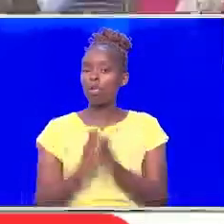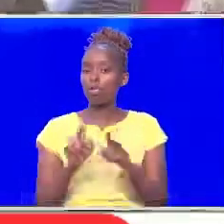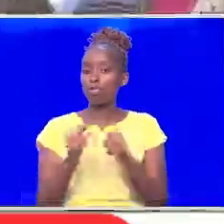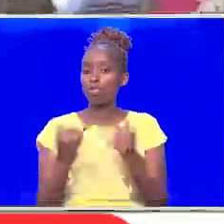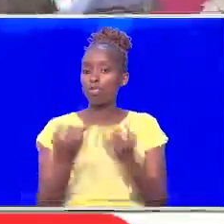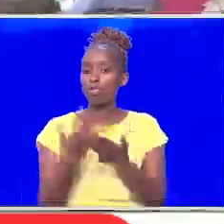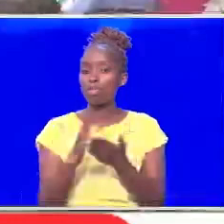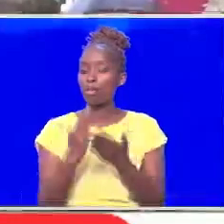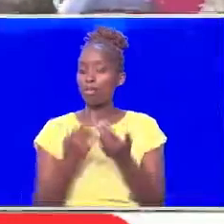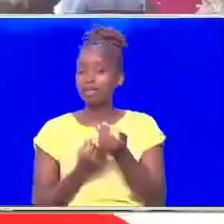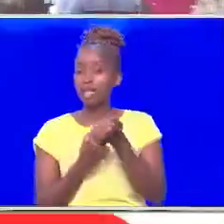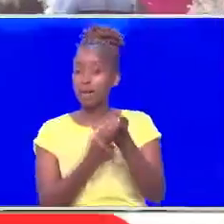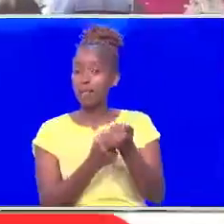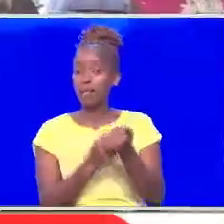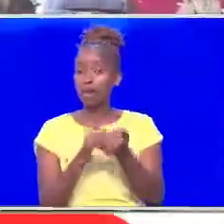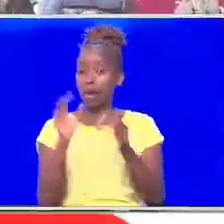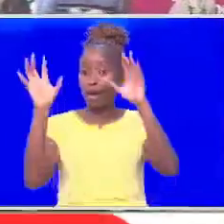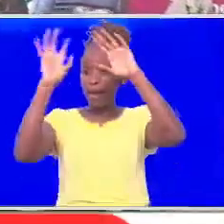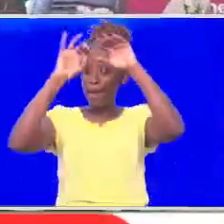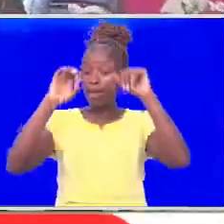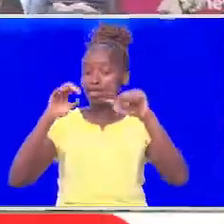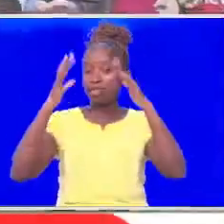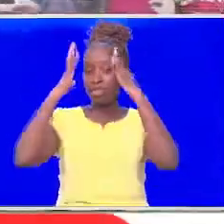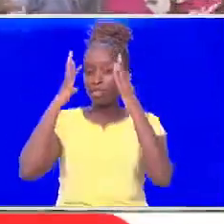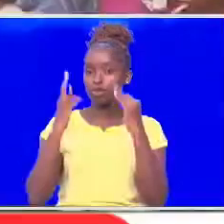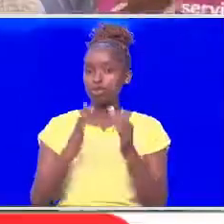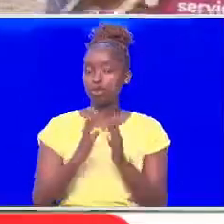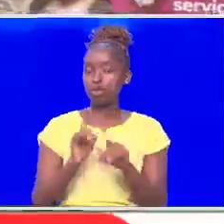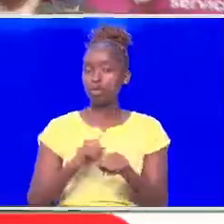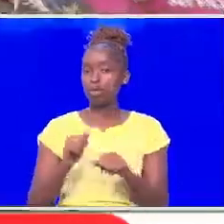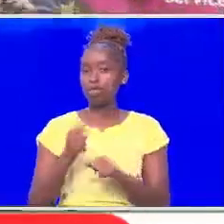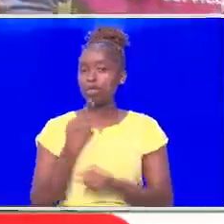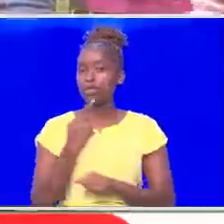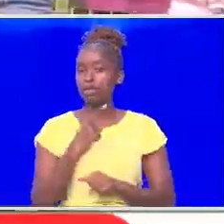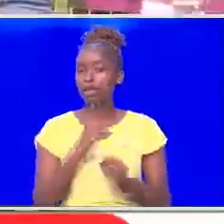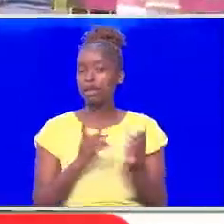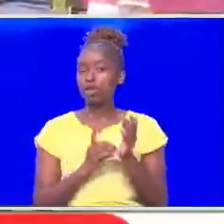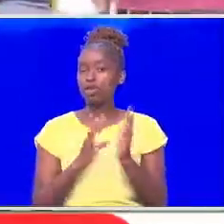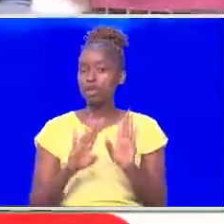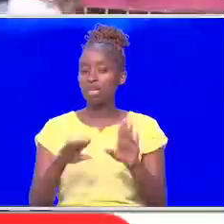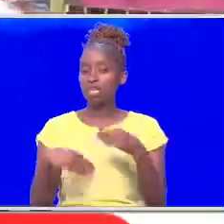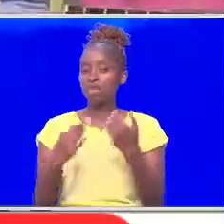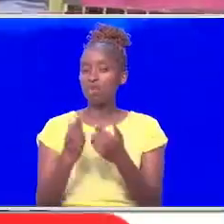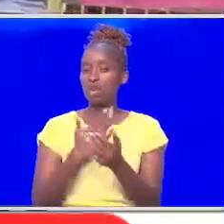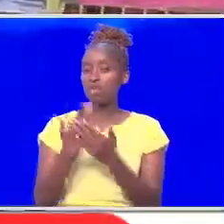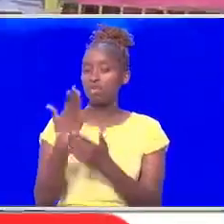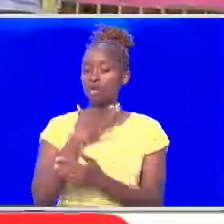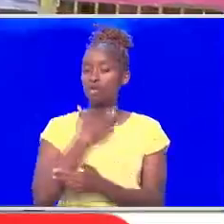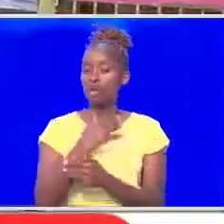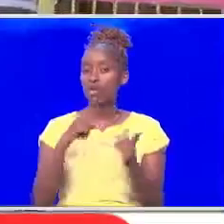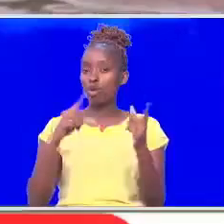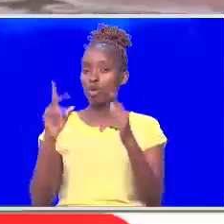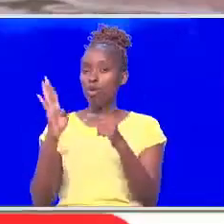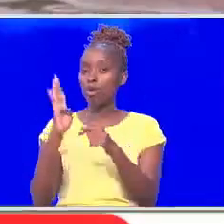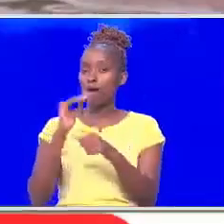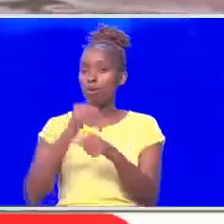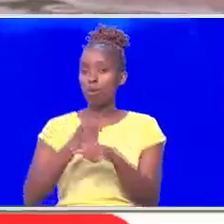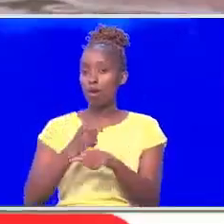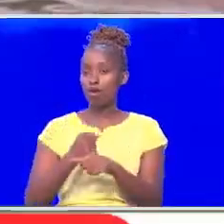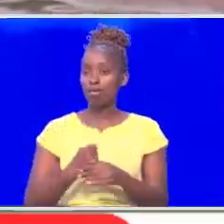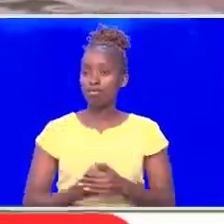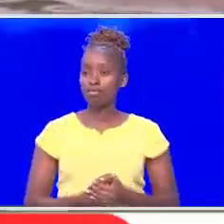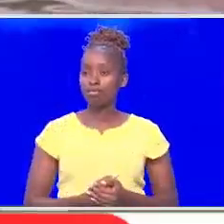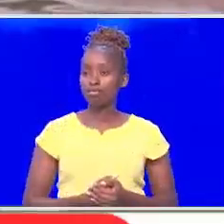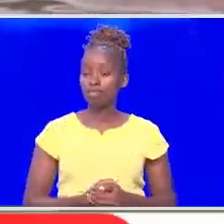sentiment, while others asked relevant authorities to give the doctors what they want so that they can go back to work. Tayi